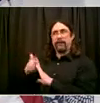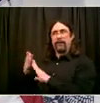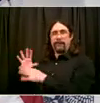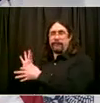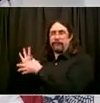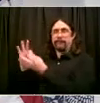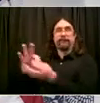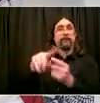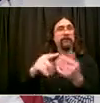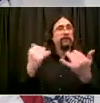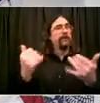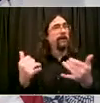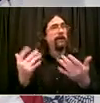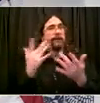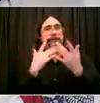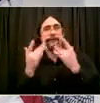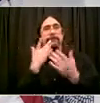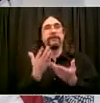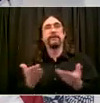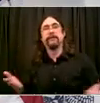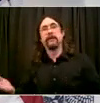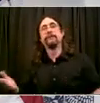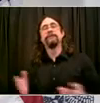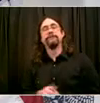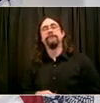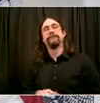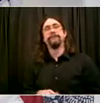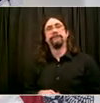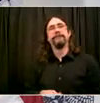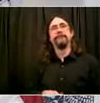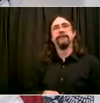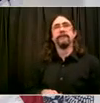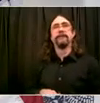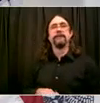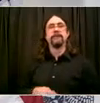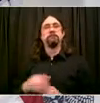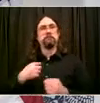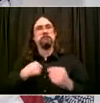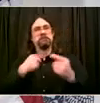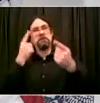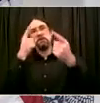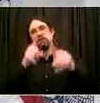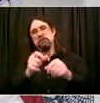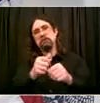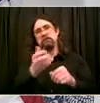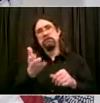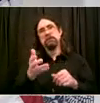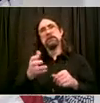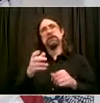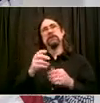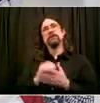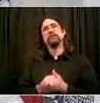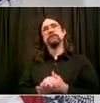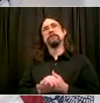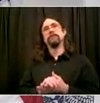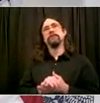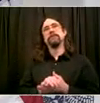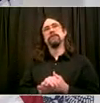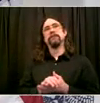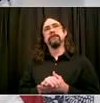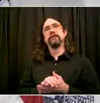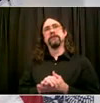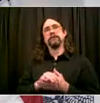other things, there of course have been people who have been resisting it. But Narmeen, that's not the majority. The vast majority of New Yorkers have been